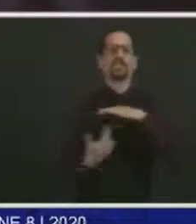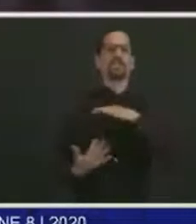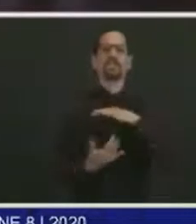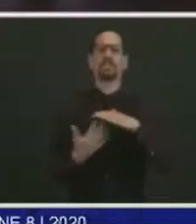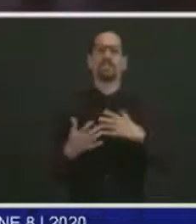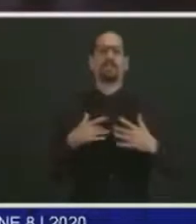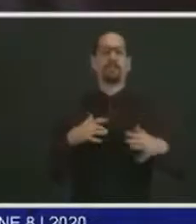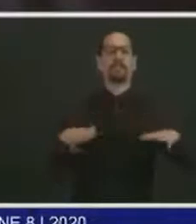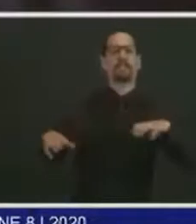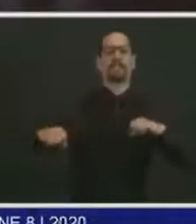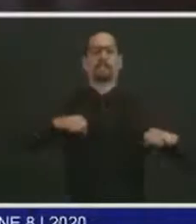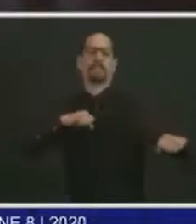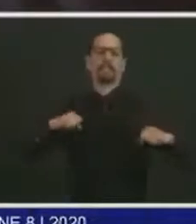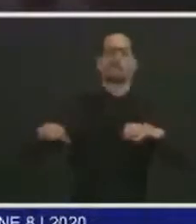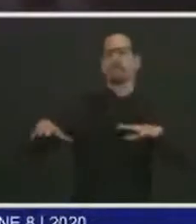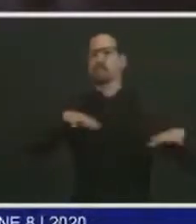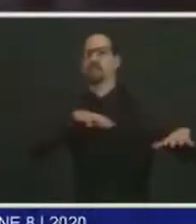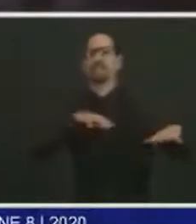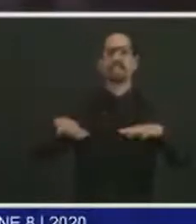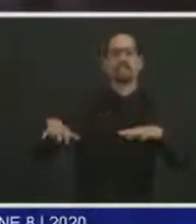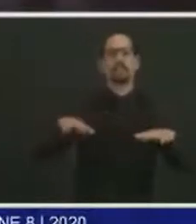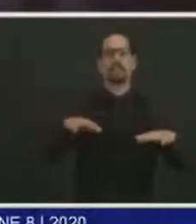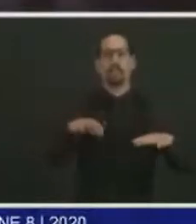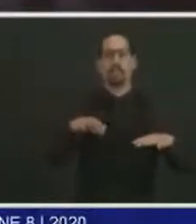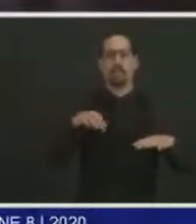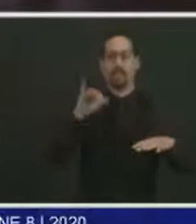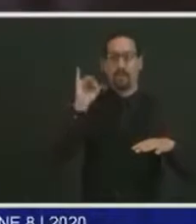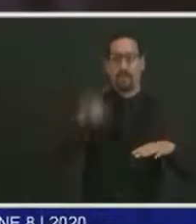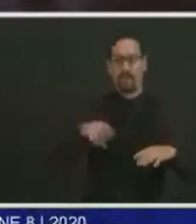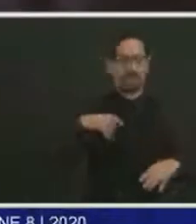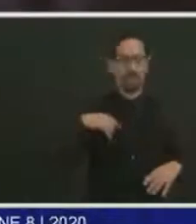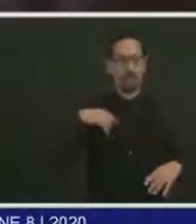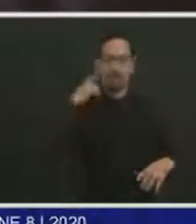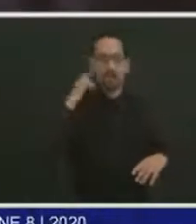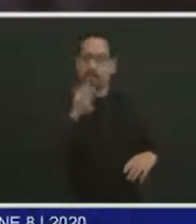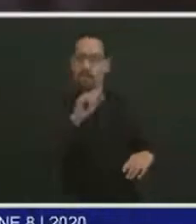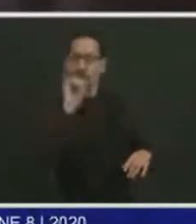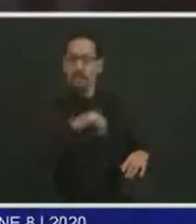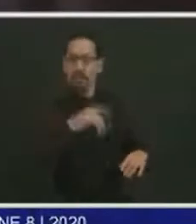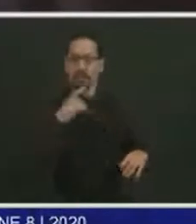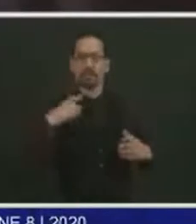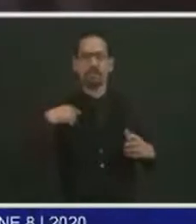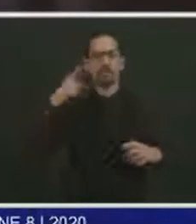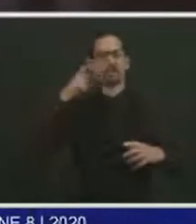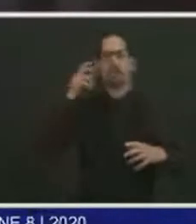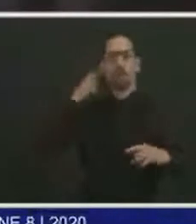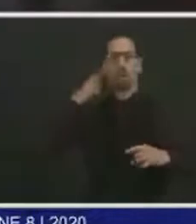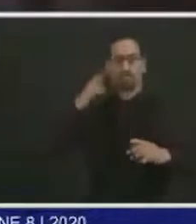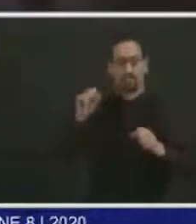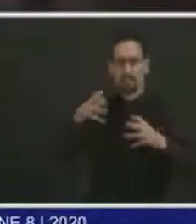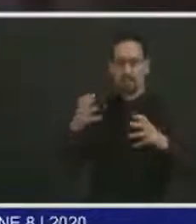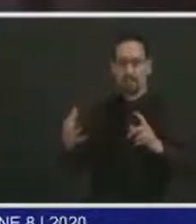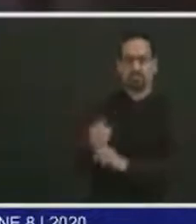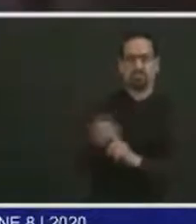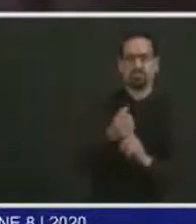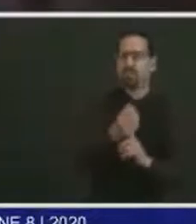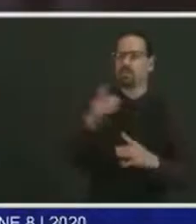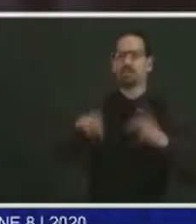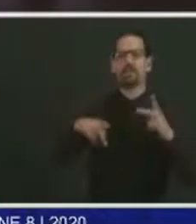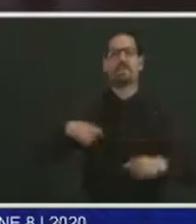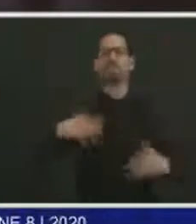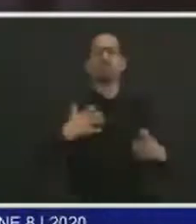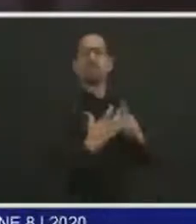angry, potentially violent. Yeah. There were definitely some agitators there